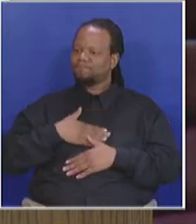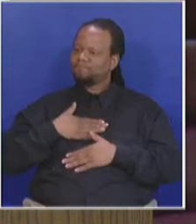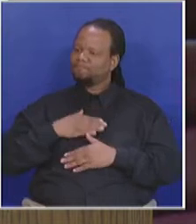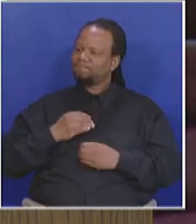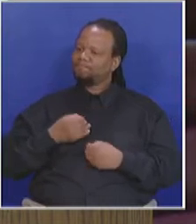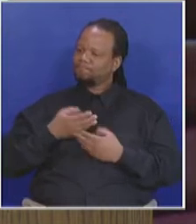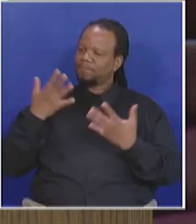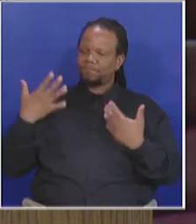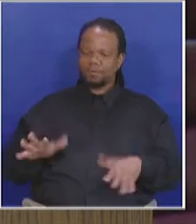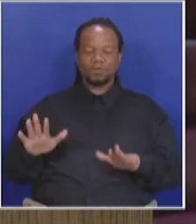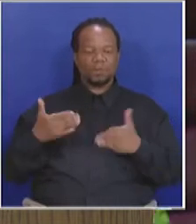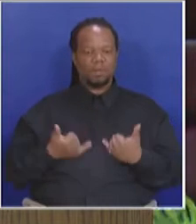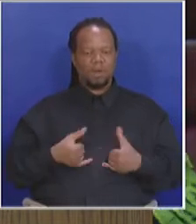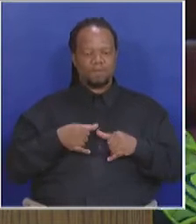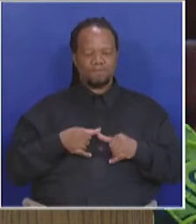We are proceeding